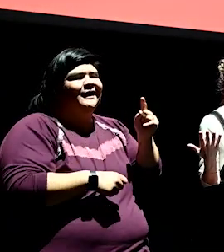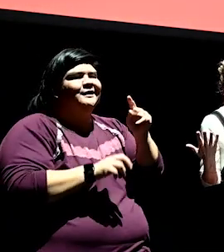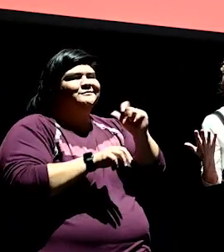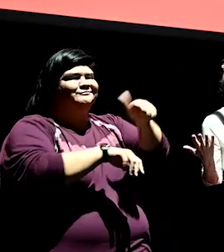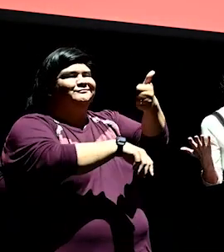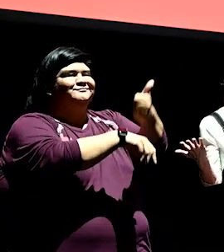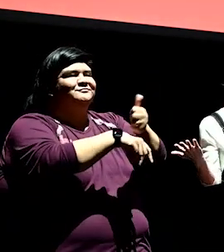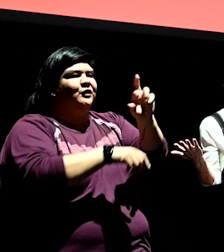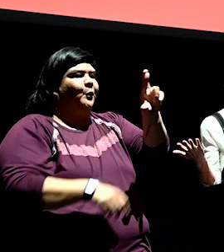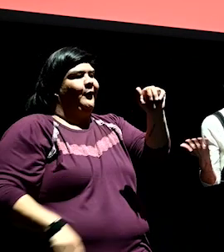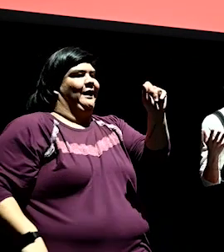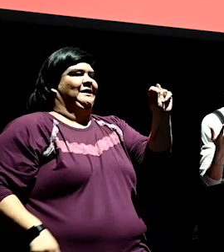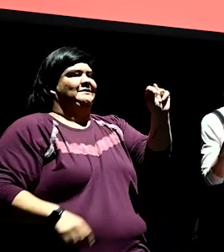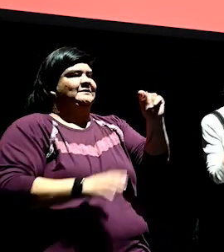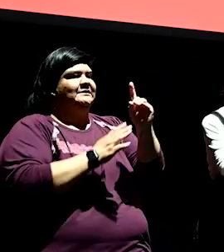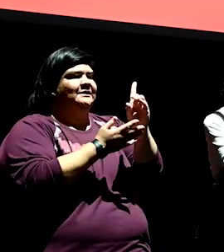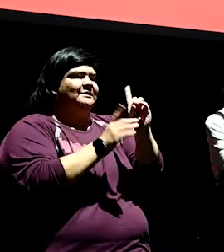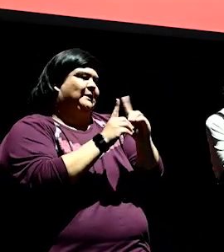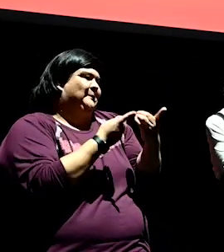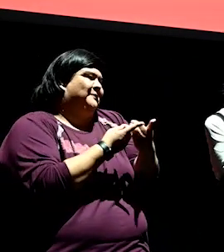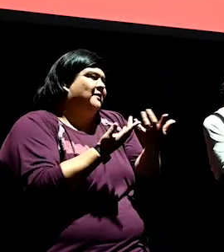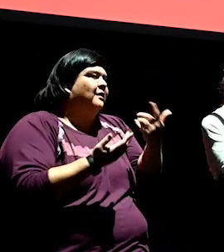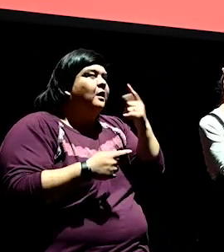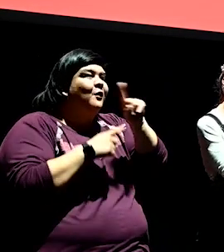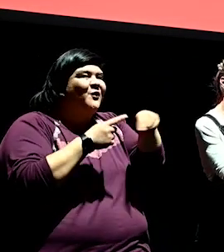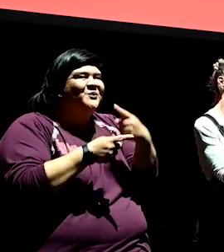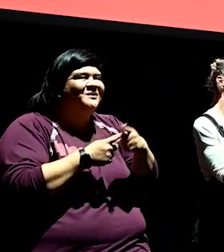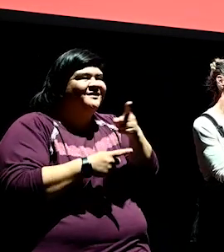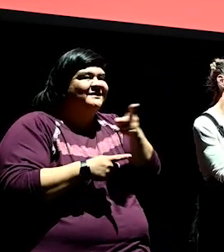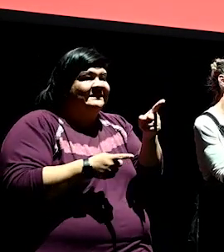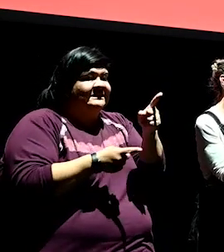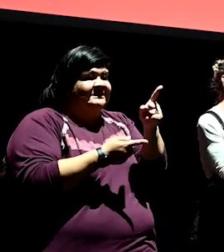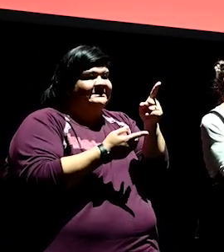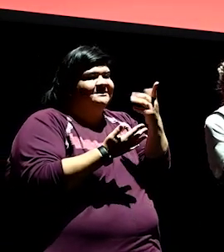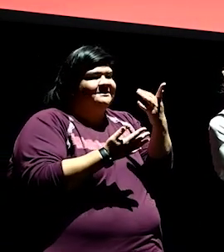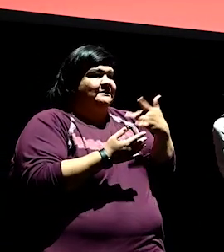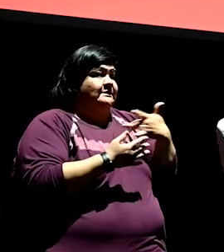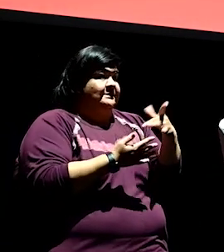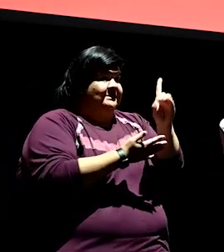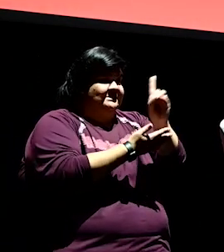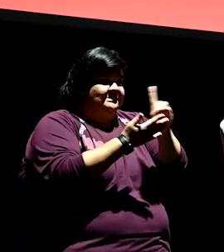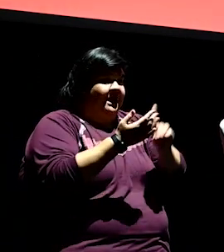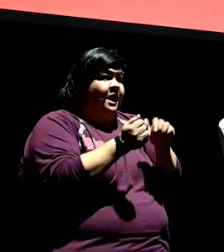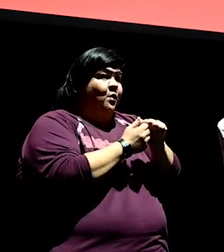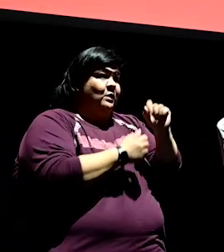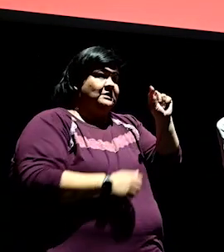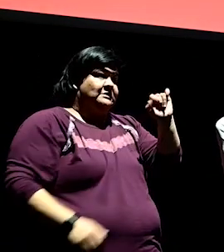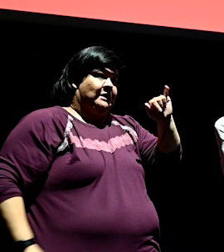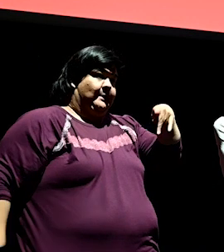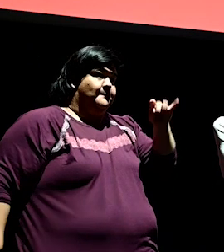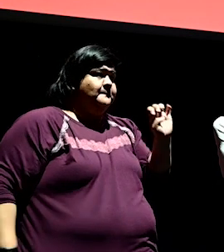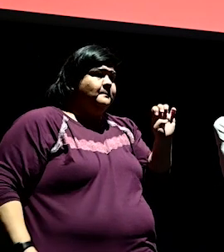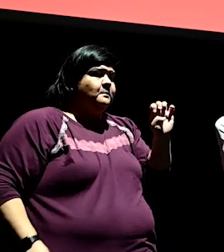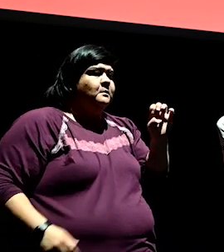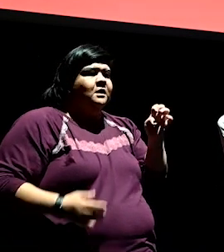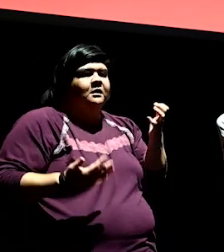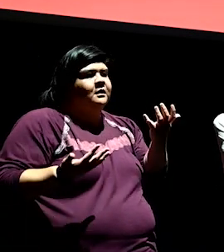just like, we just, when you're designing with type, you don't always